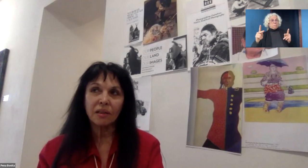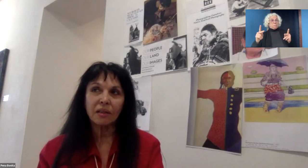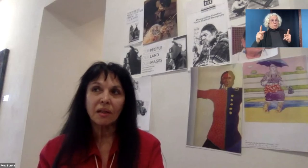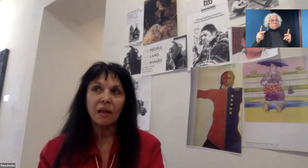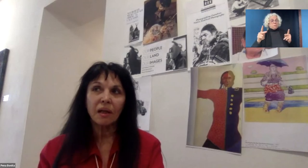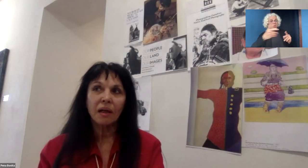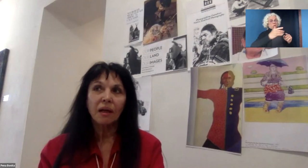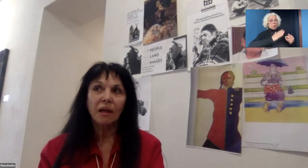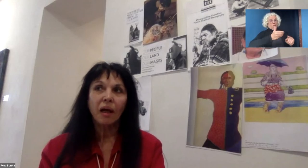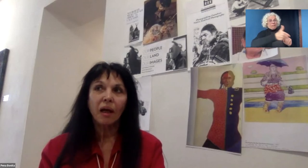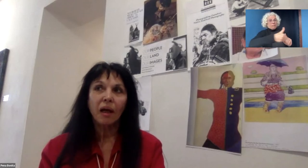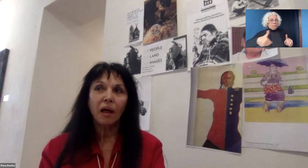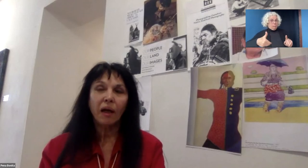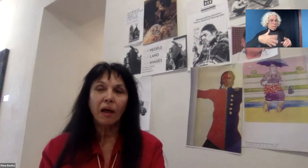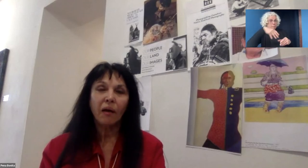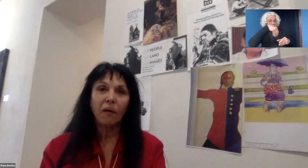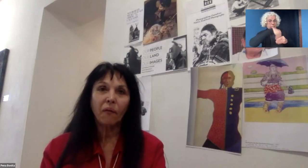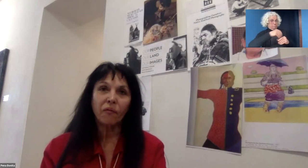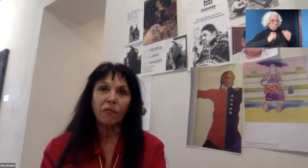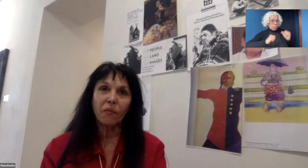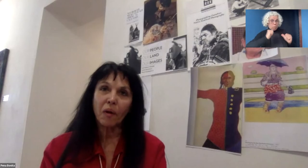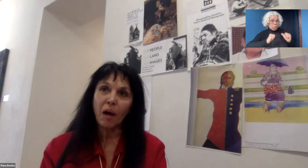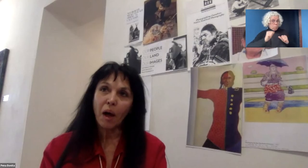a movie role.